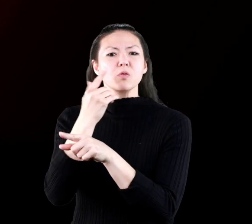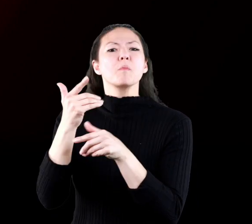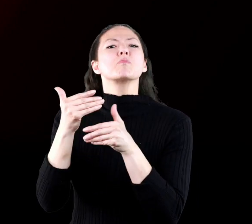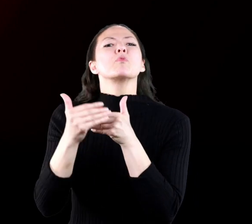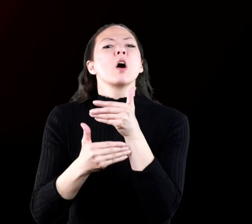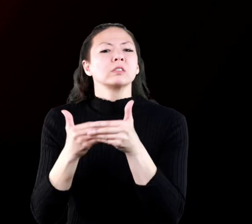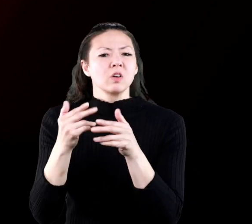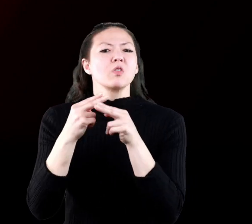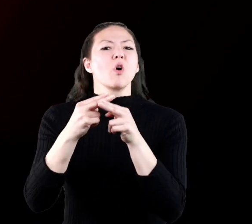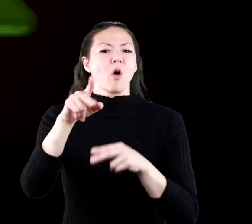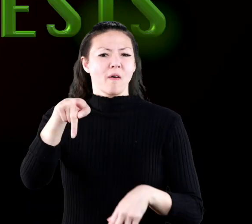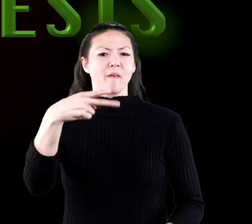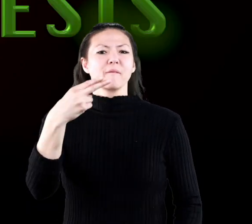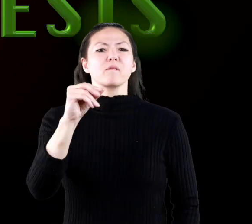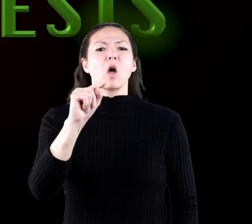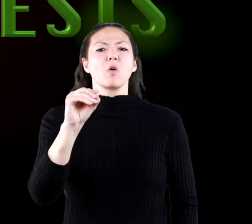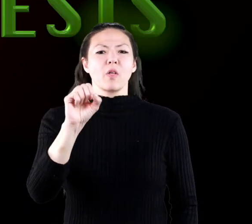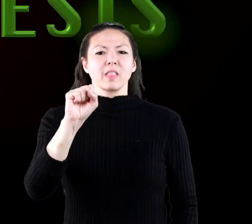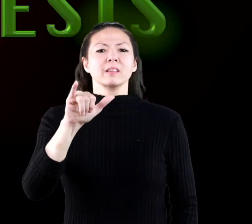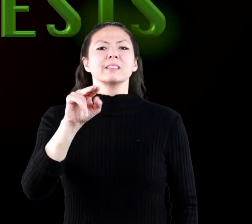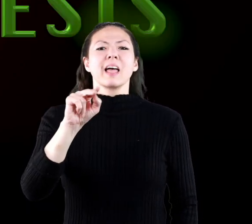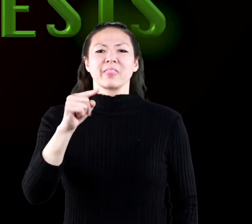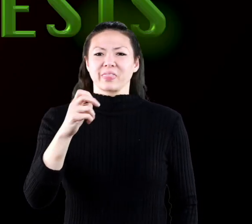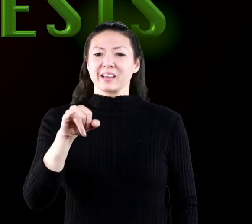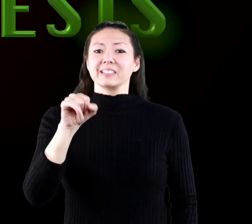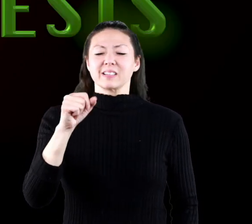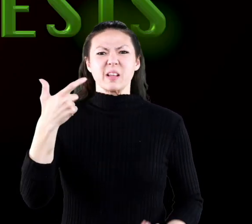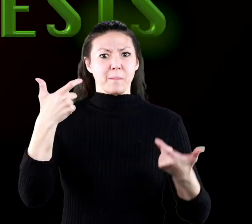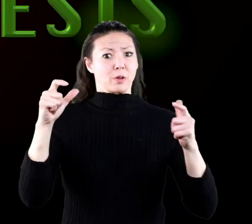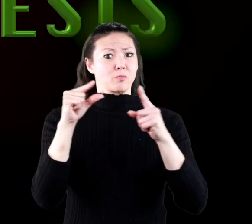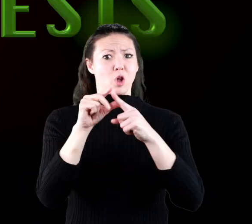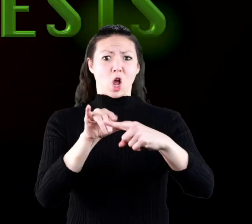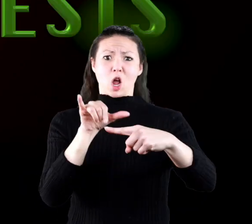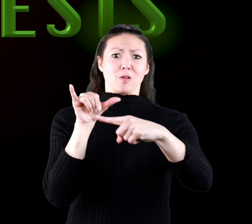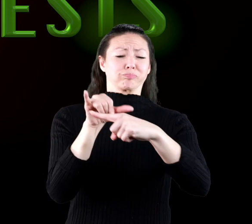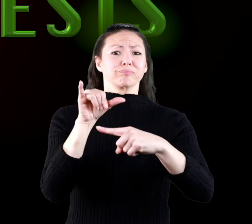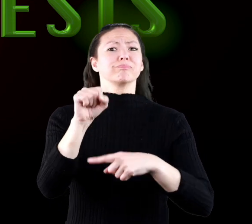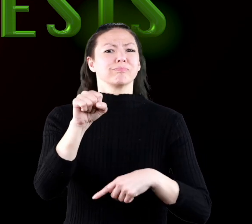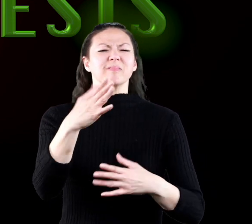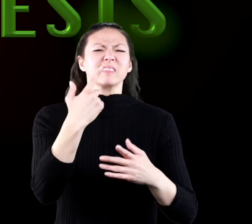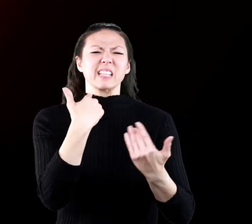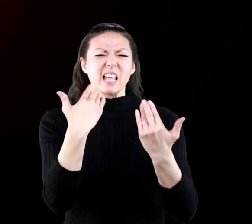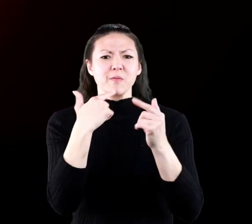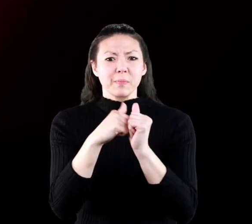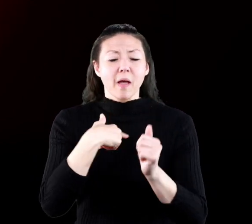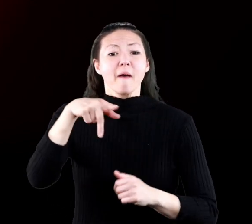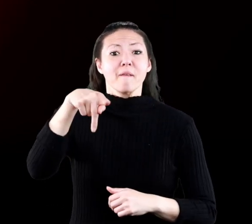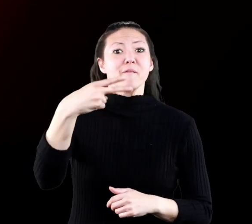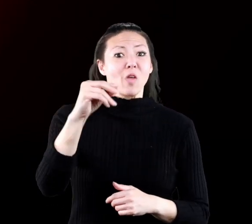a process called photosynthesis that's a big word say it with me